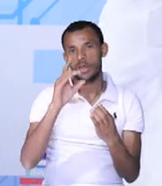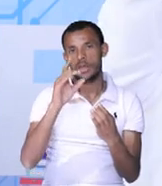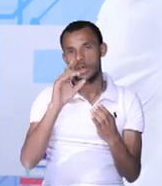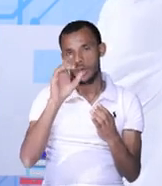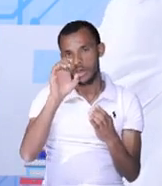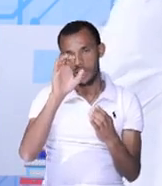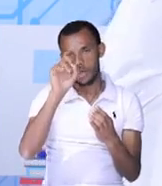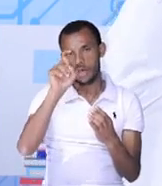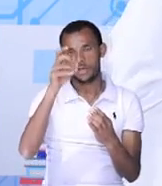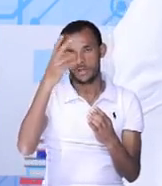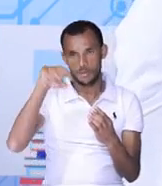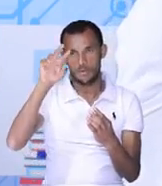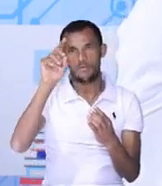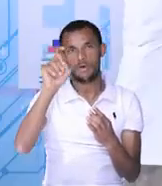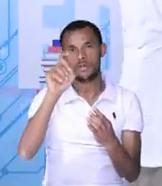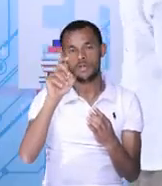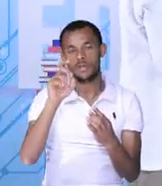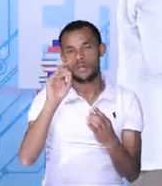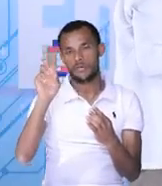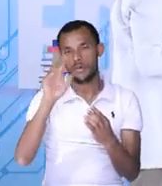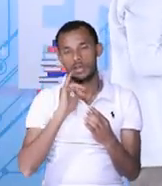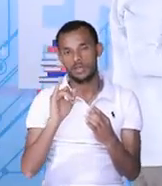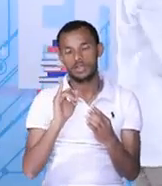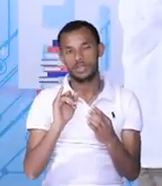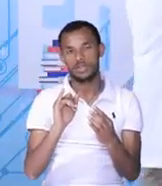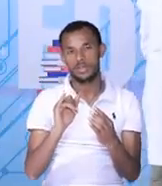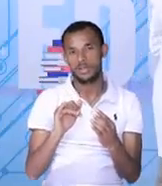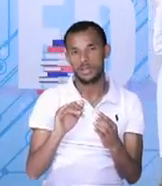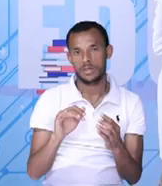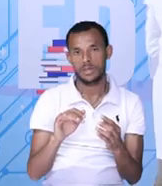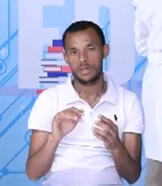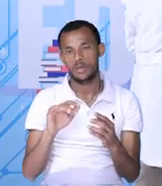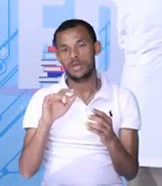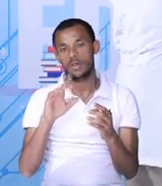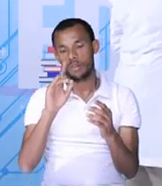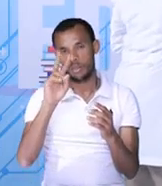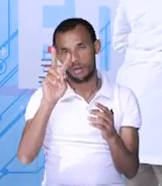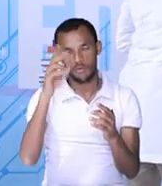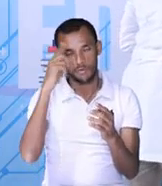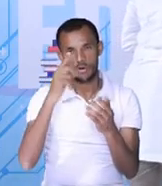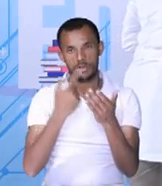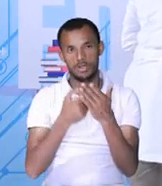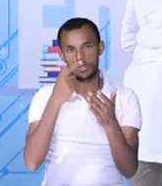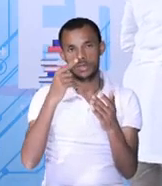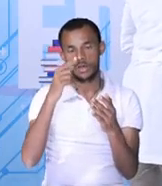so u will be x squared here, and dv for this